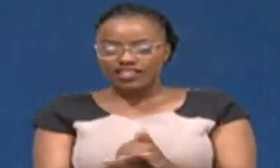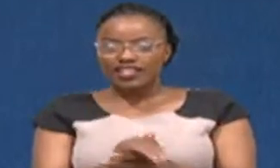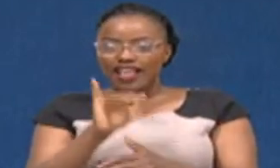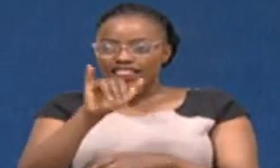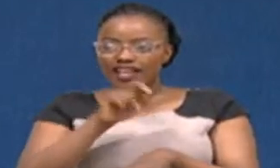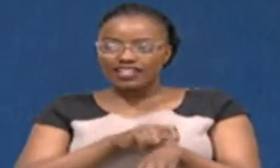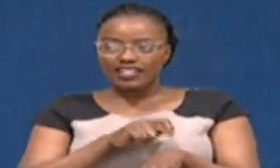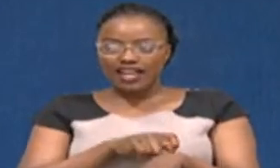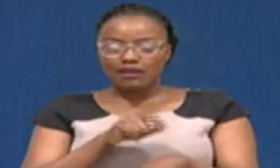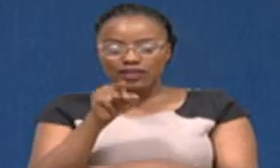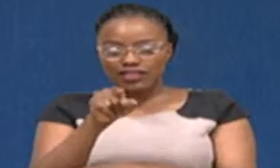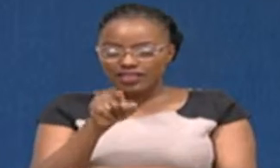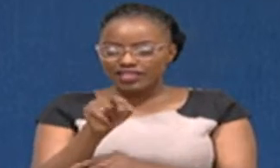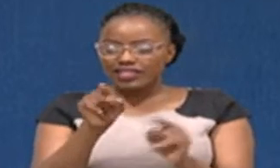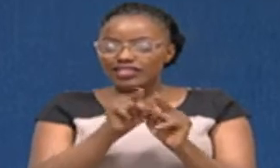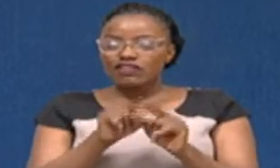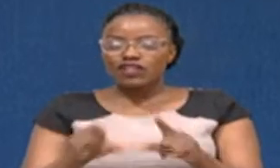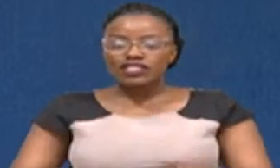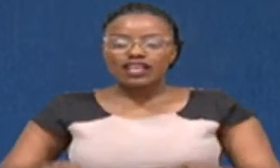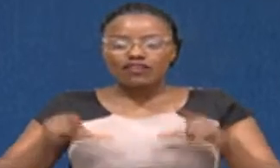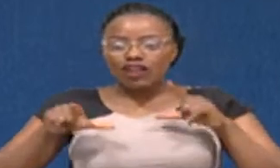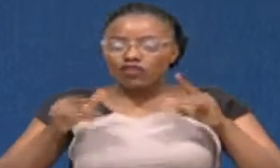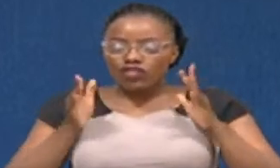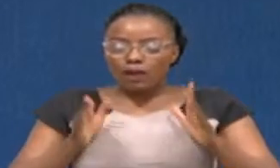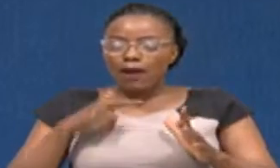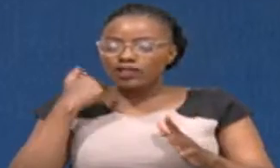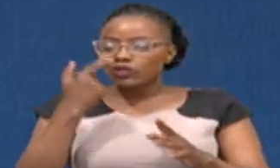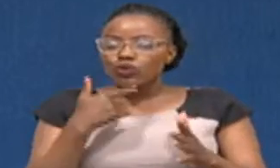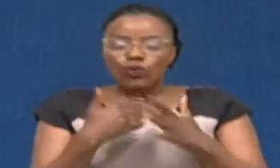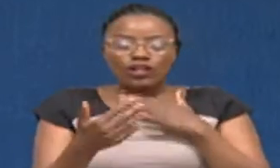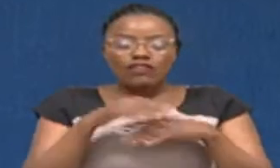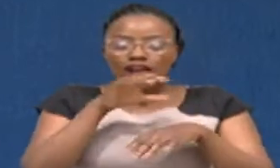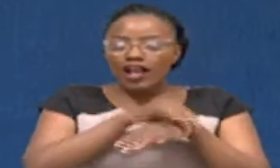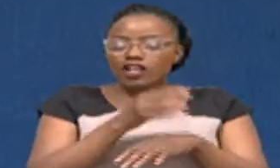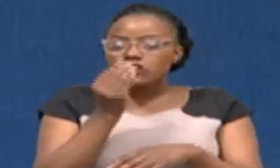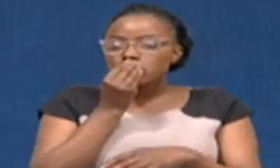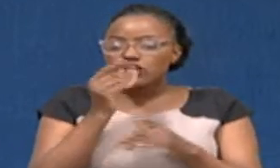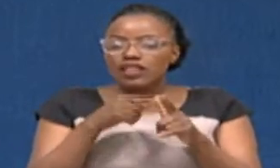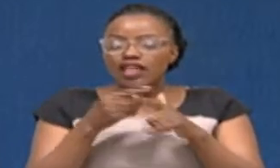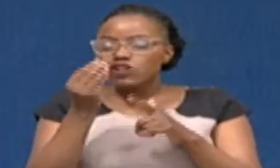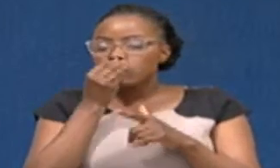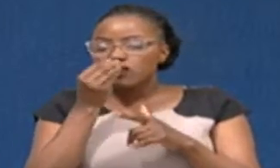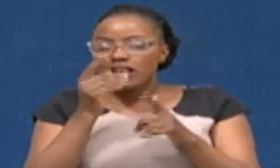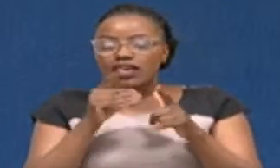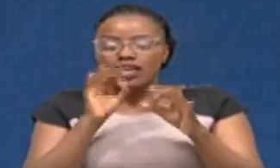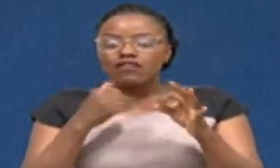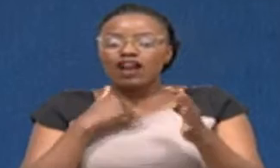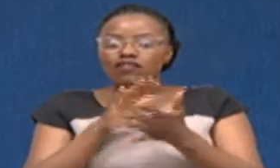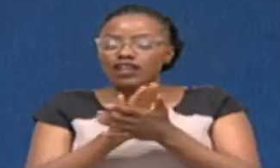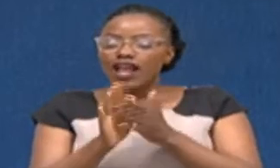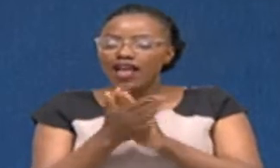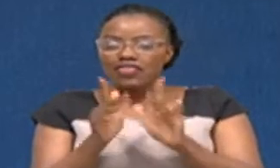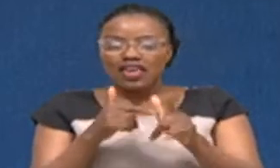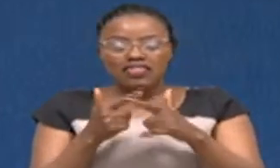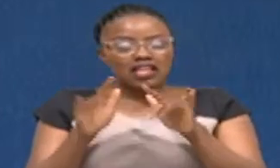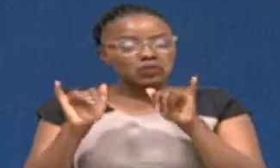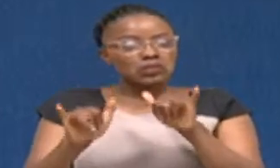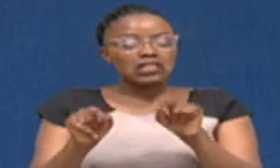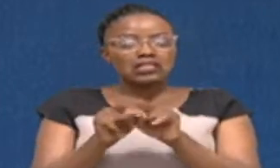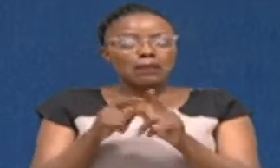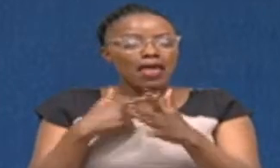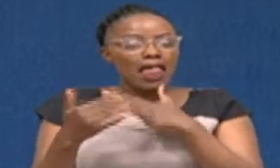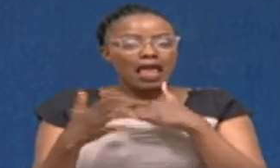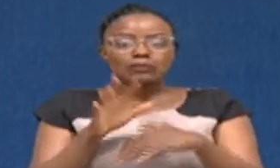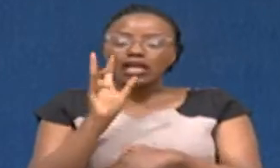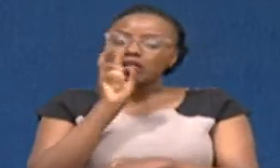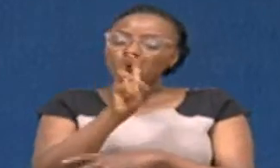During that time, it was just survival for the fittest. Whatever you could get to eat, you eat, and when there's nothing, you just stay like that and